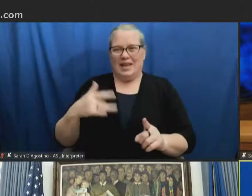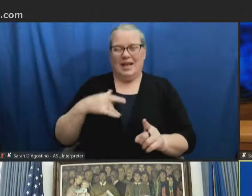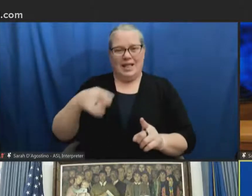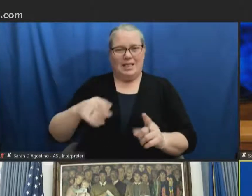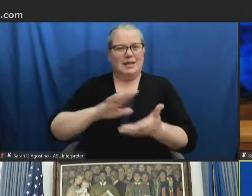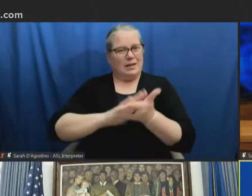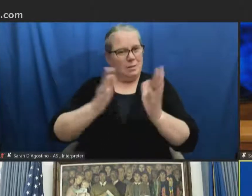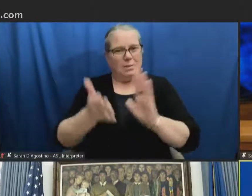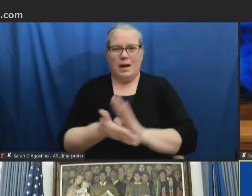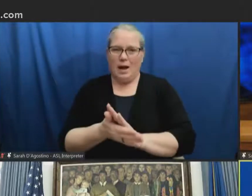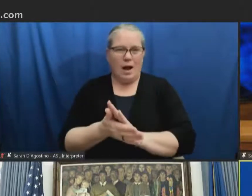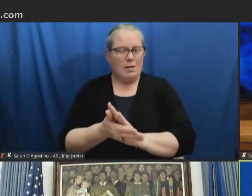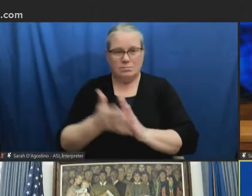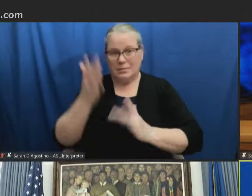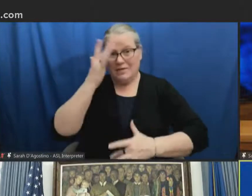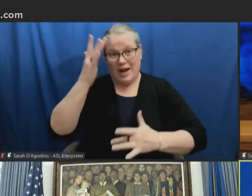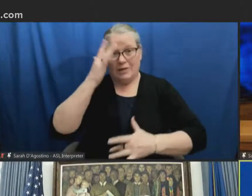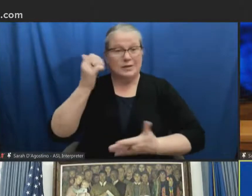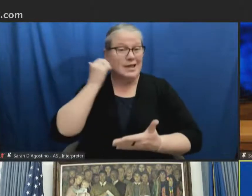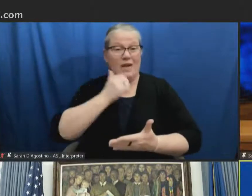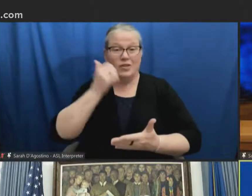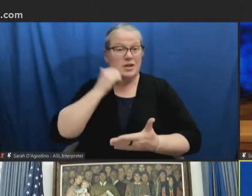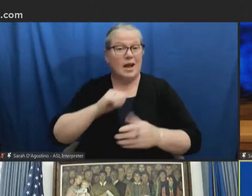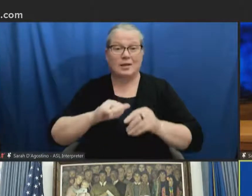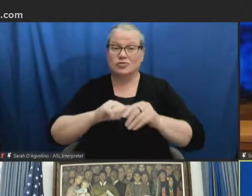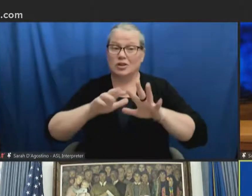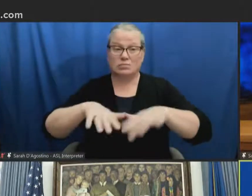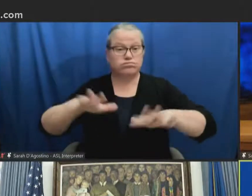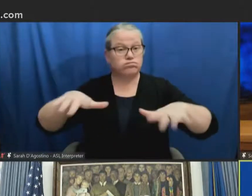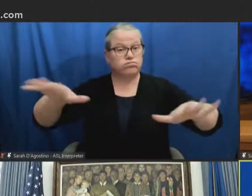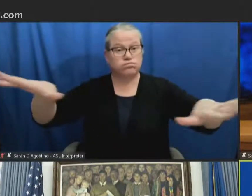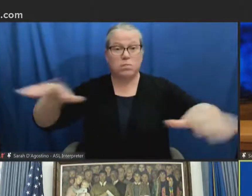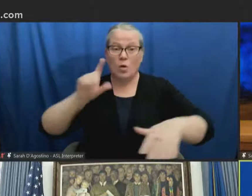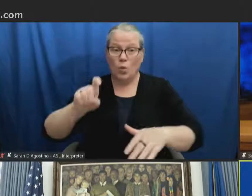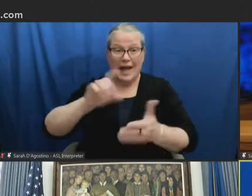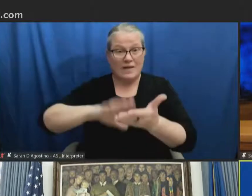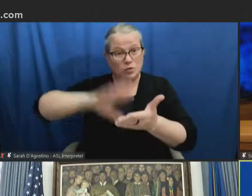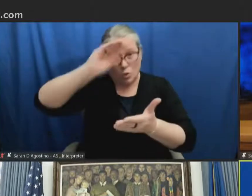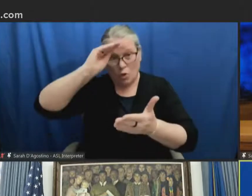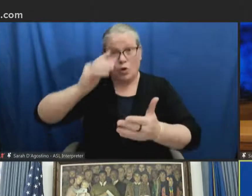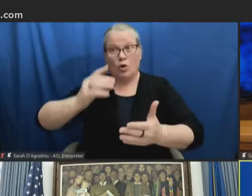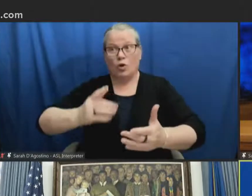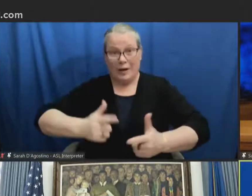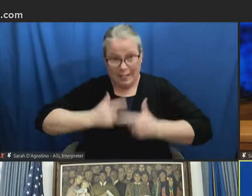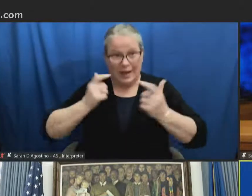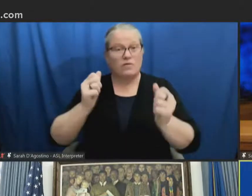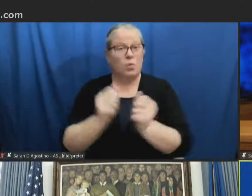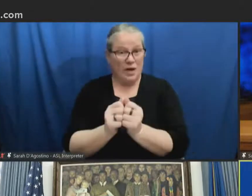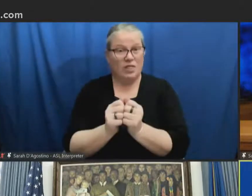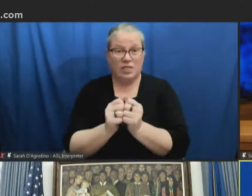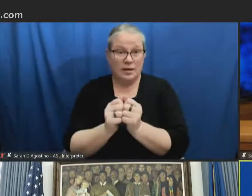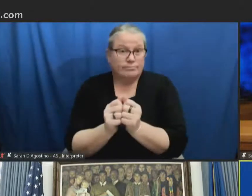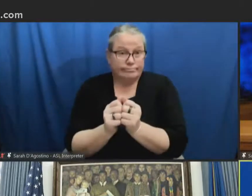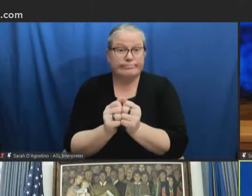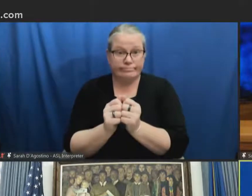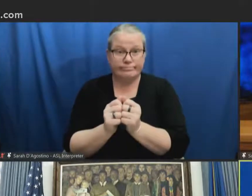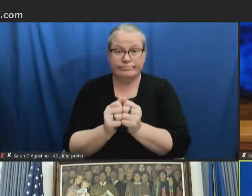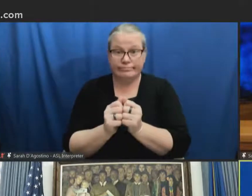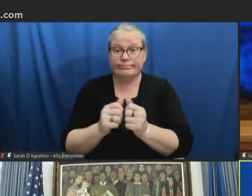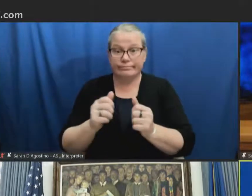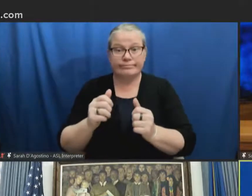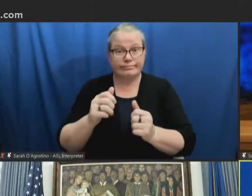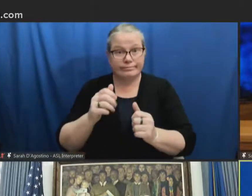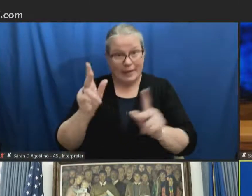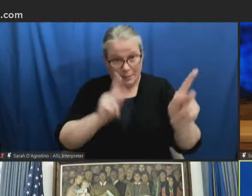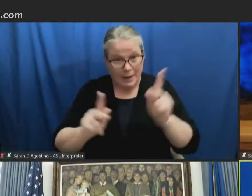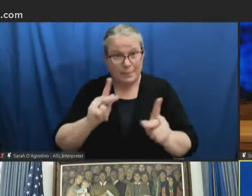this virus. We are going to have to get used to learning to live with it. People are going to have personal responsibility,